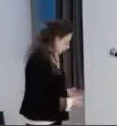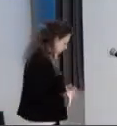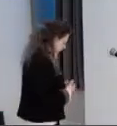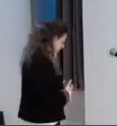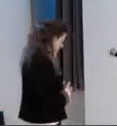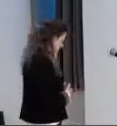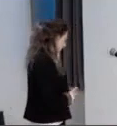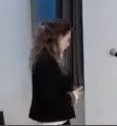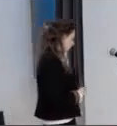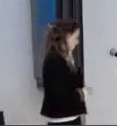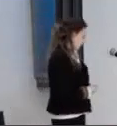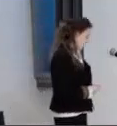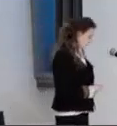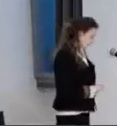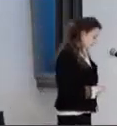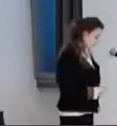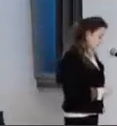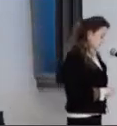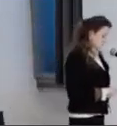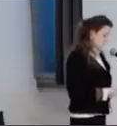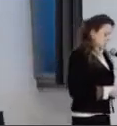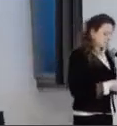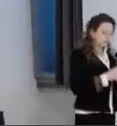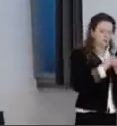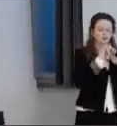came up in this debate